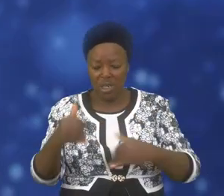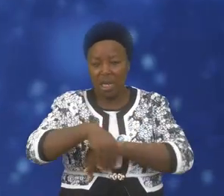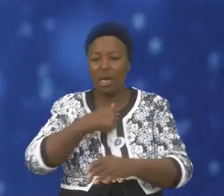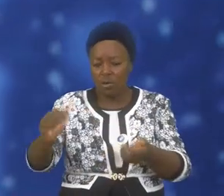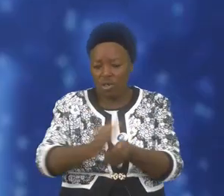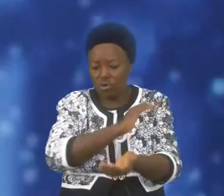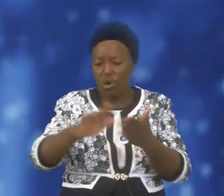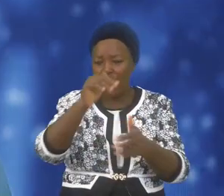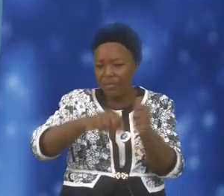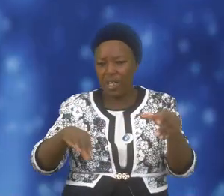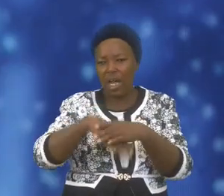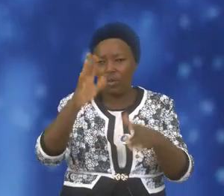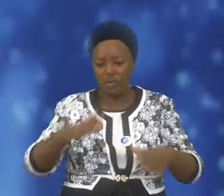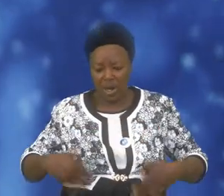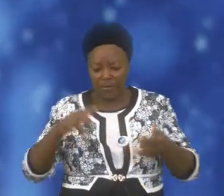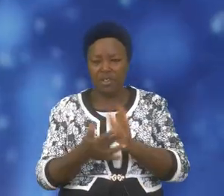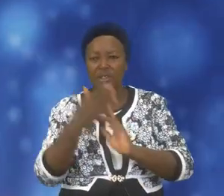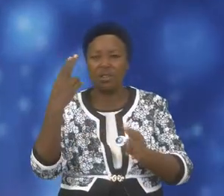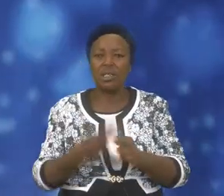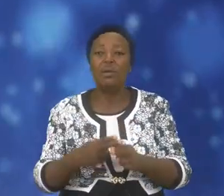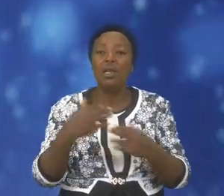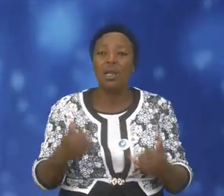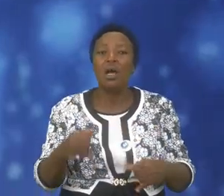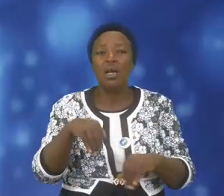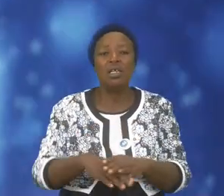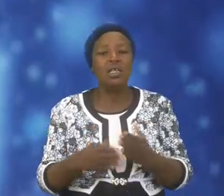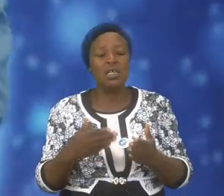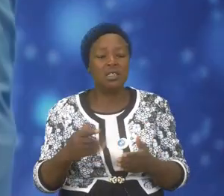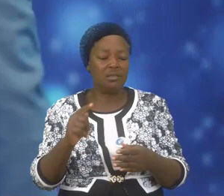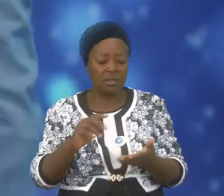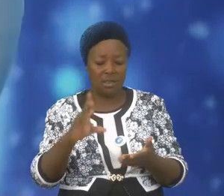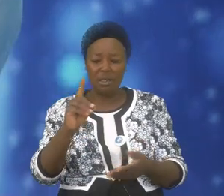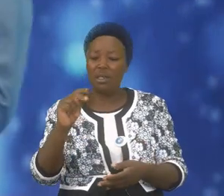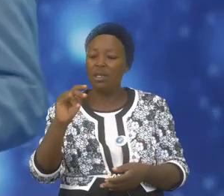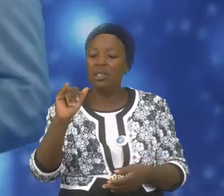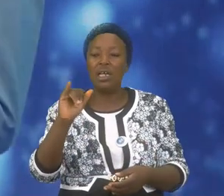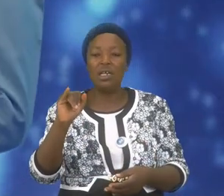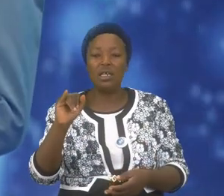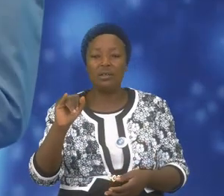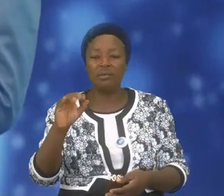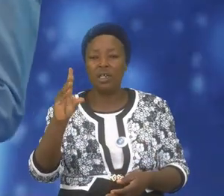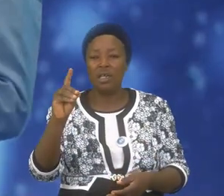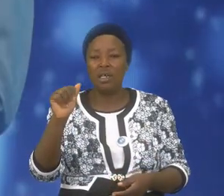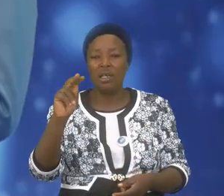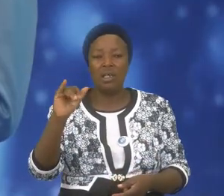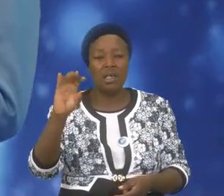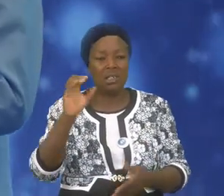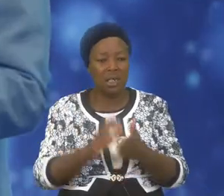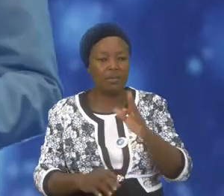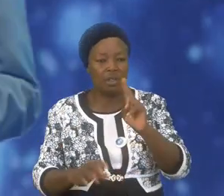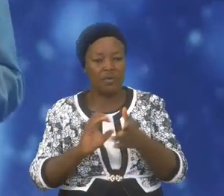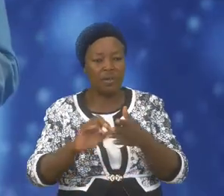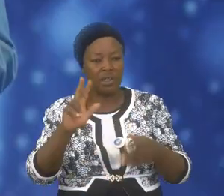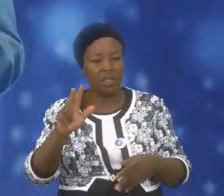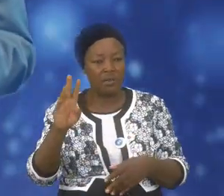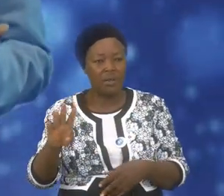chapter 2. I'm reading from verse 34. Thou sawest till that a stone was cut out without hands,